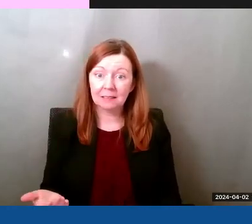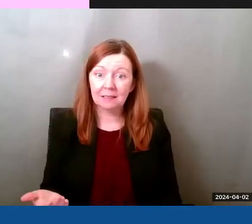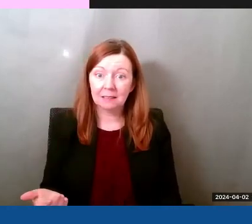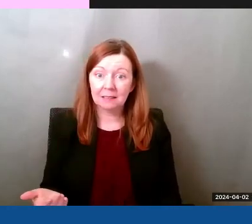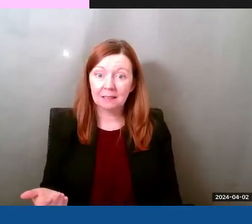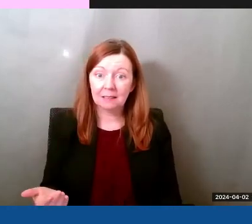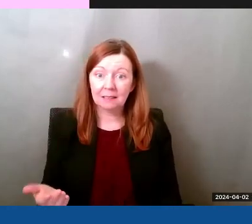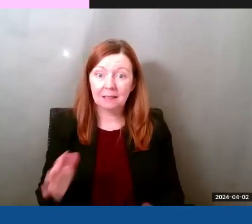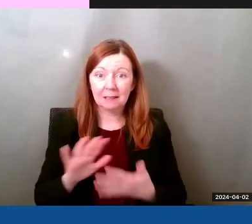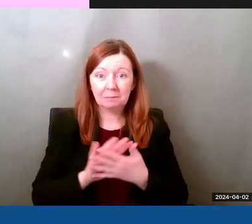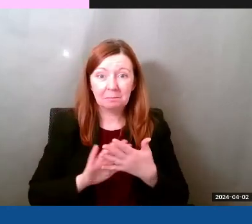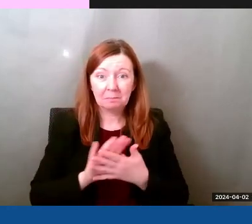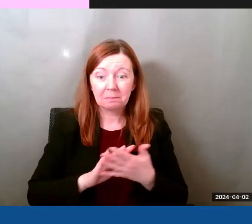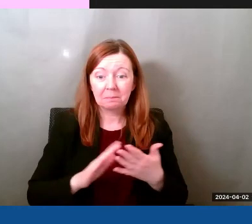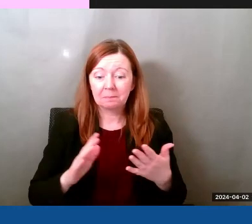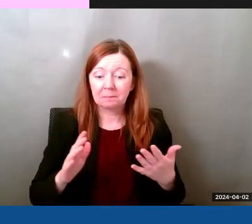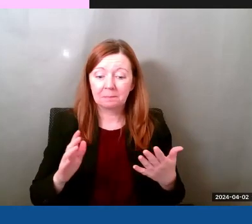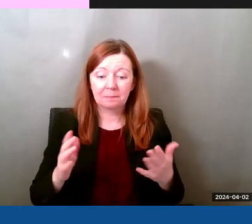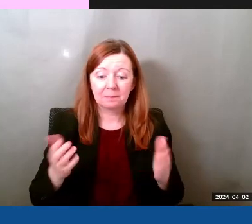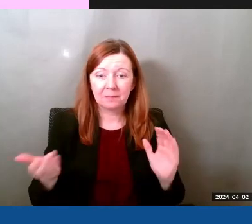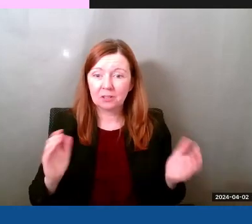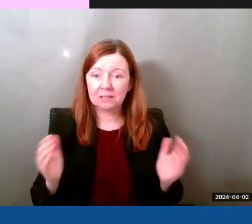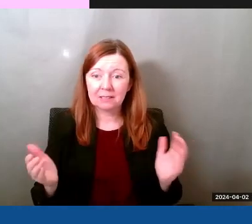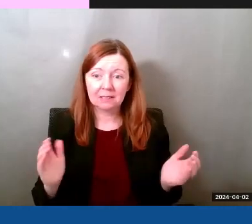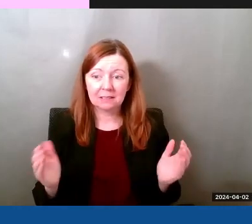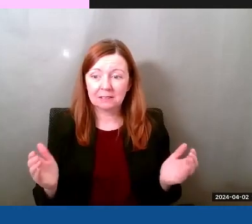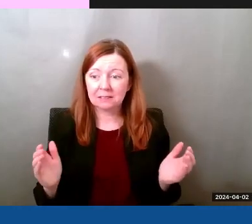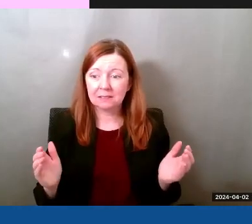and opaque versus